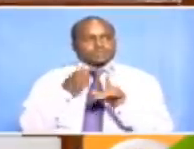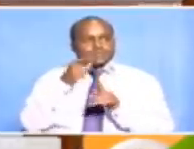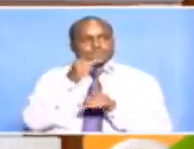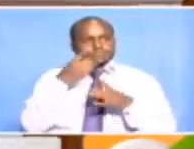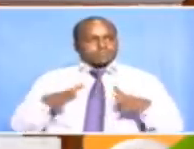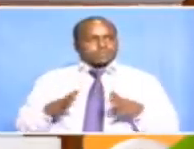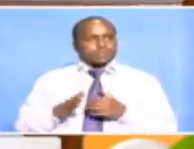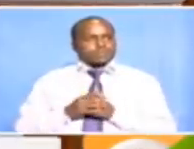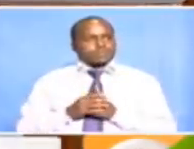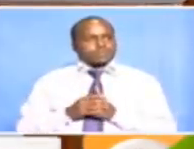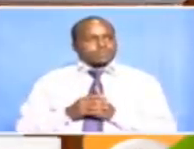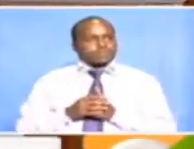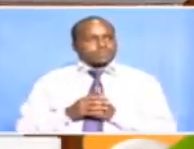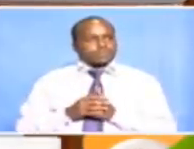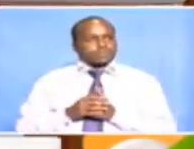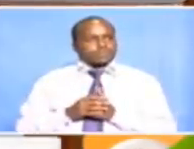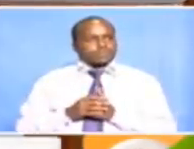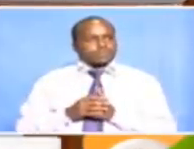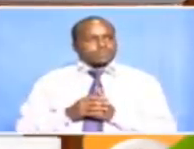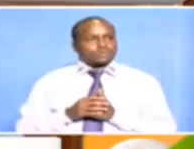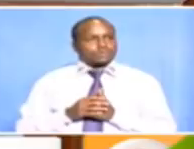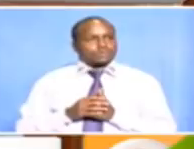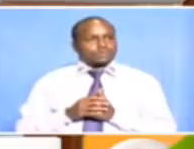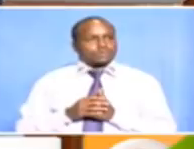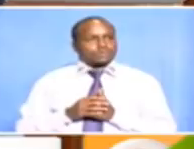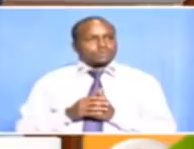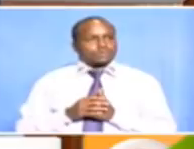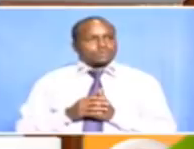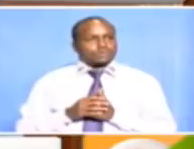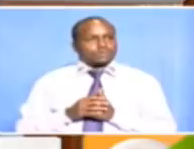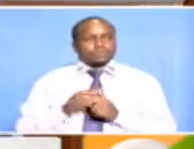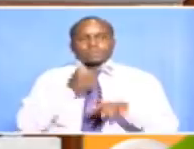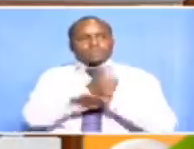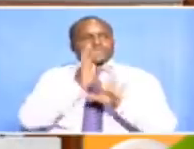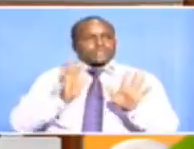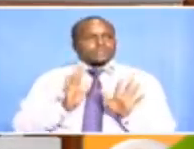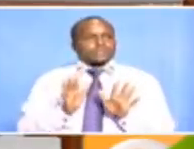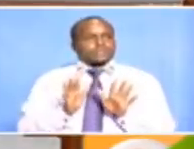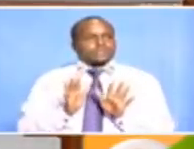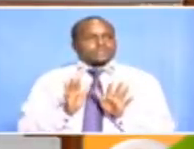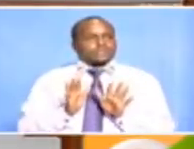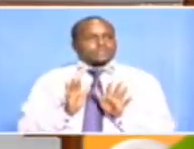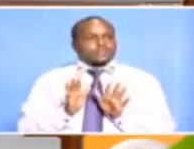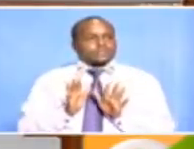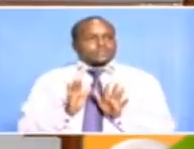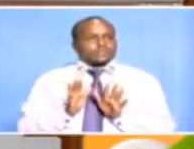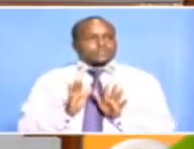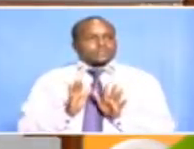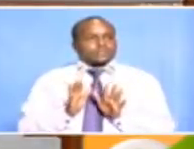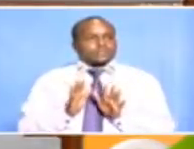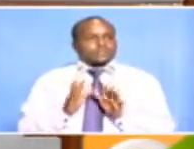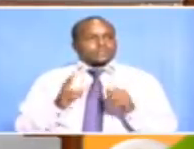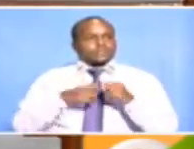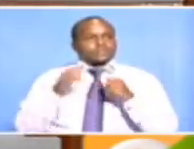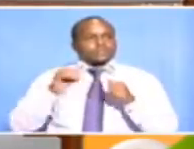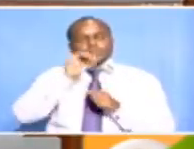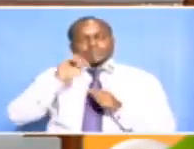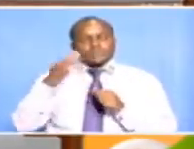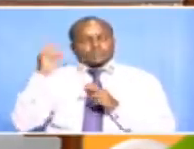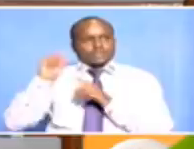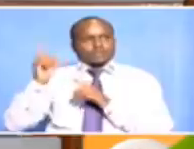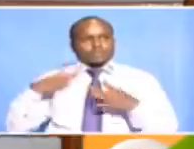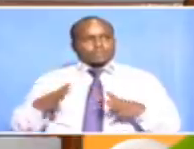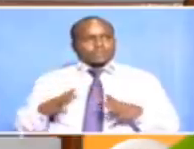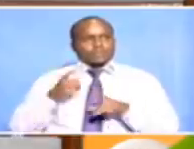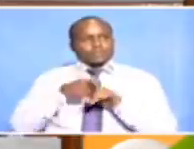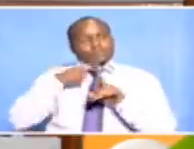people. I'm not trying to come to Kana. Mimi, 70% of Nairobians from